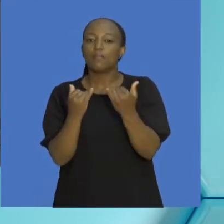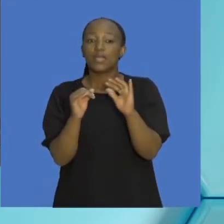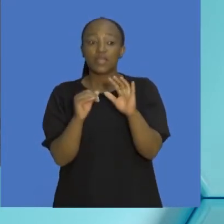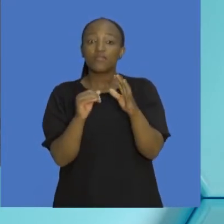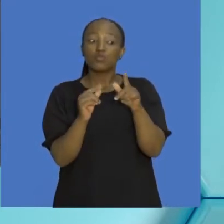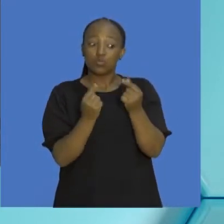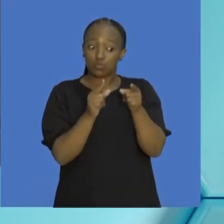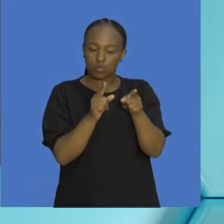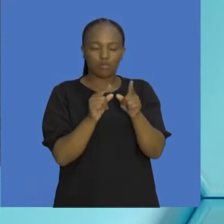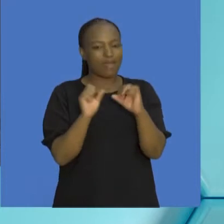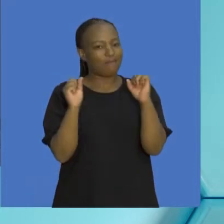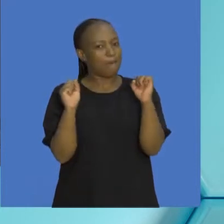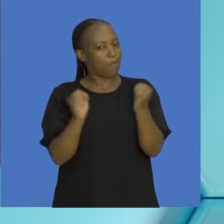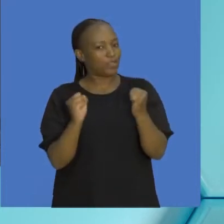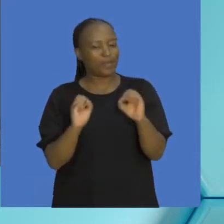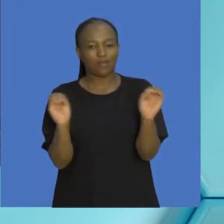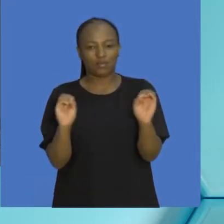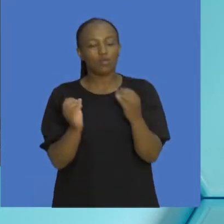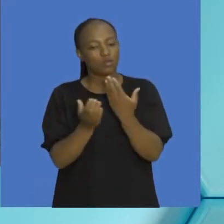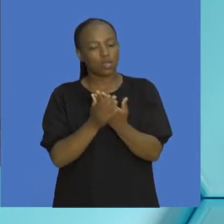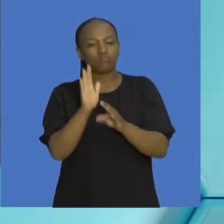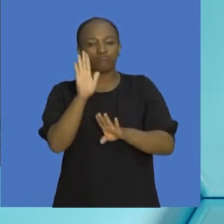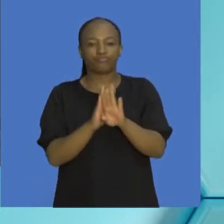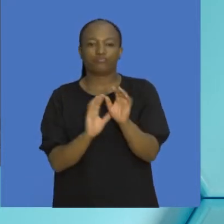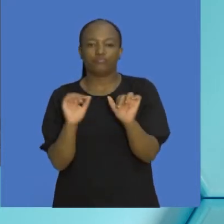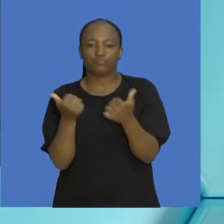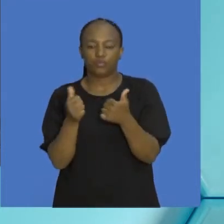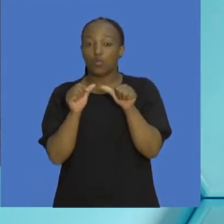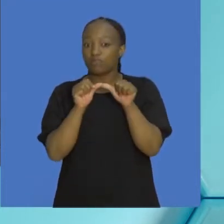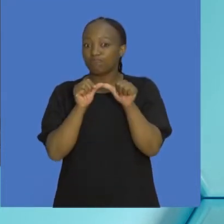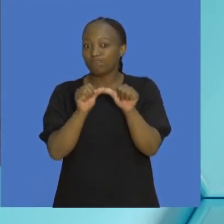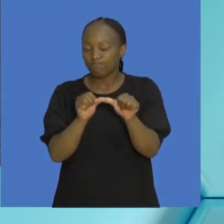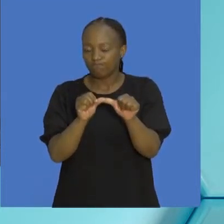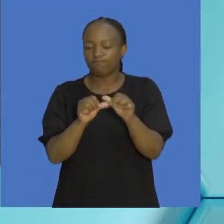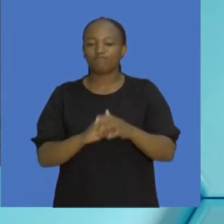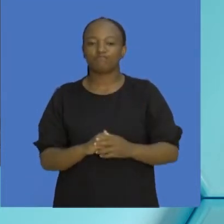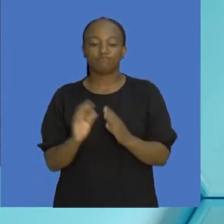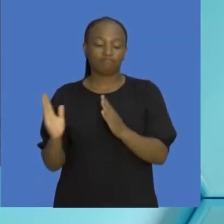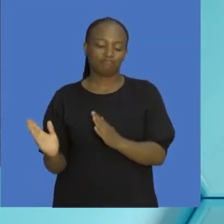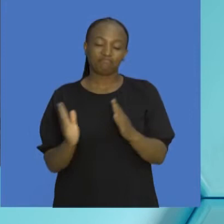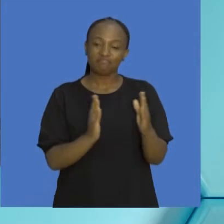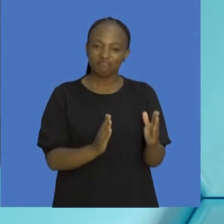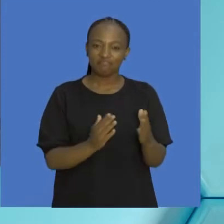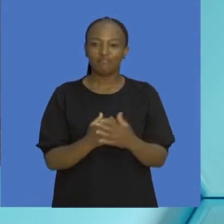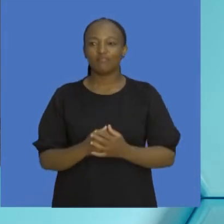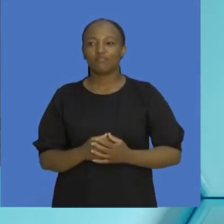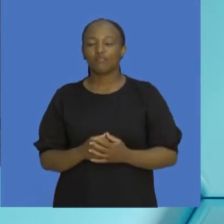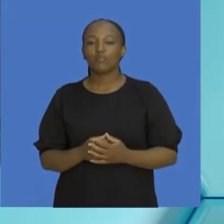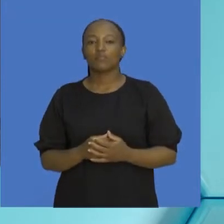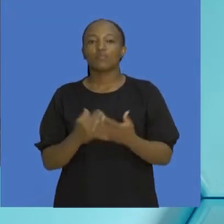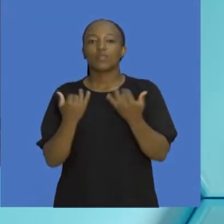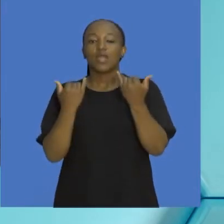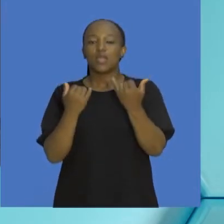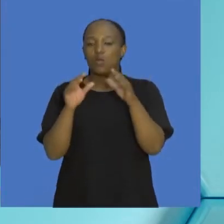will be impossible if you go ahead with consistency. Now, let's get to the business of looking at the measure